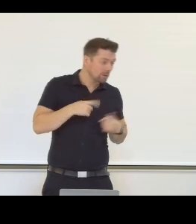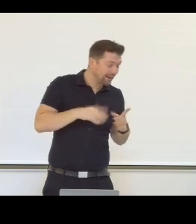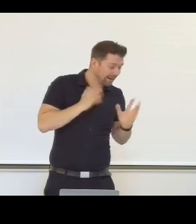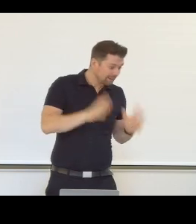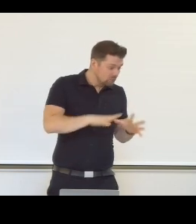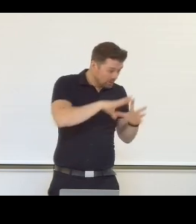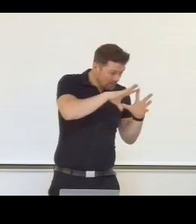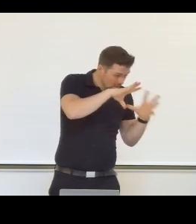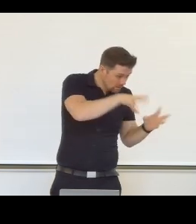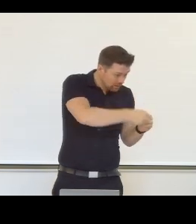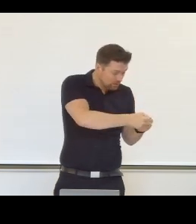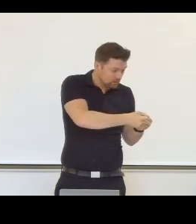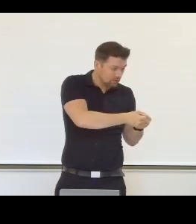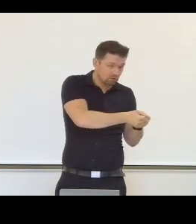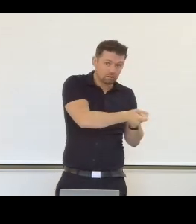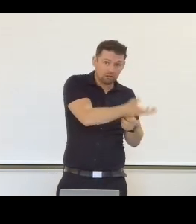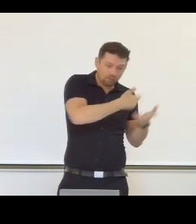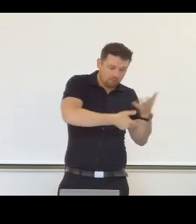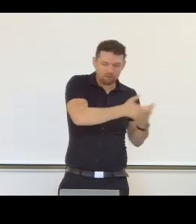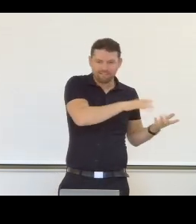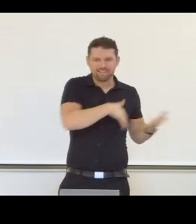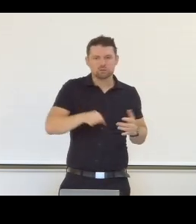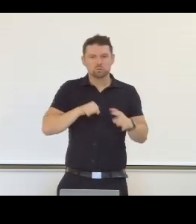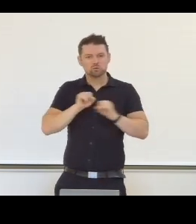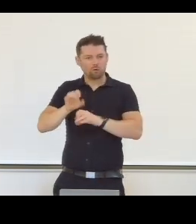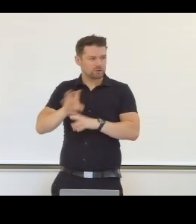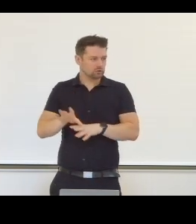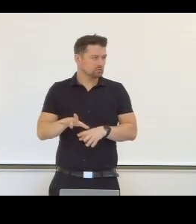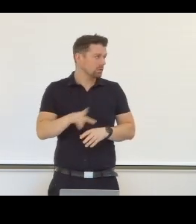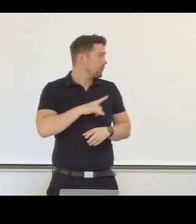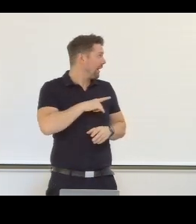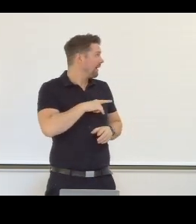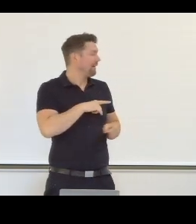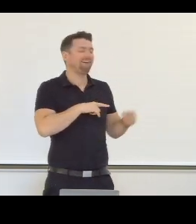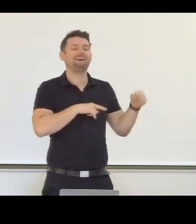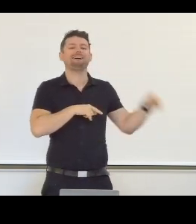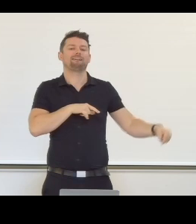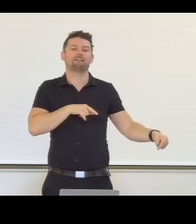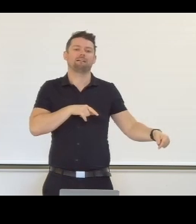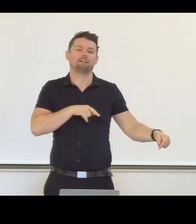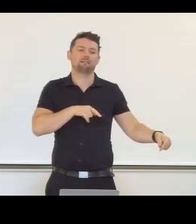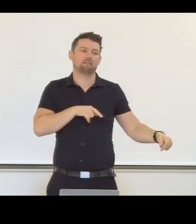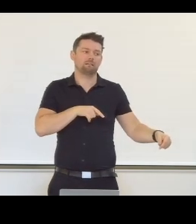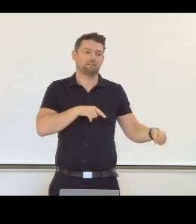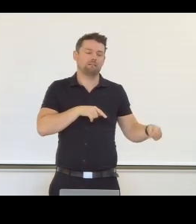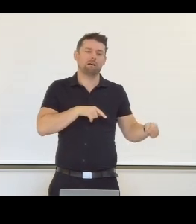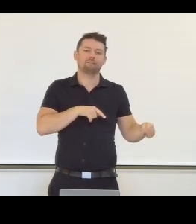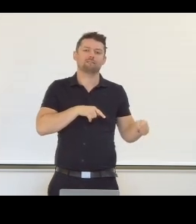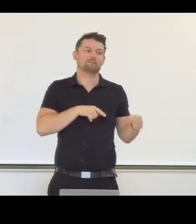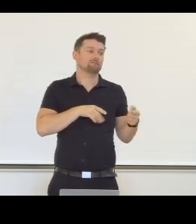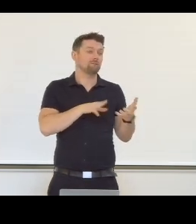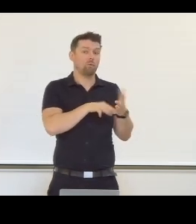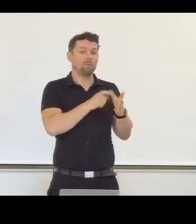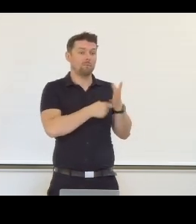those things and put them in the storage module because it was time for our Martian crew to